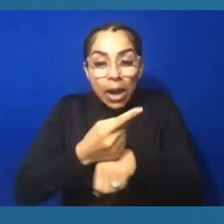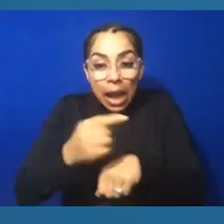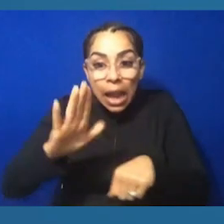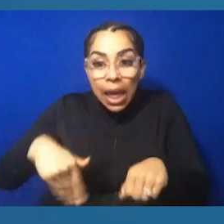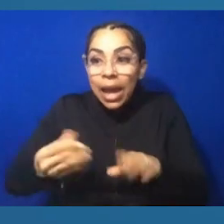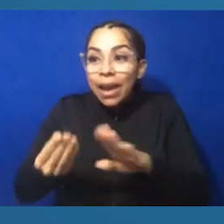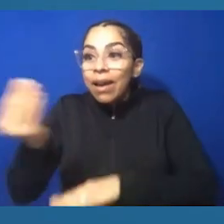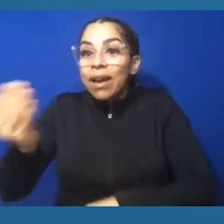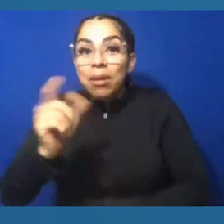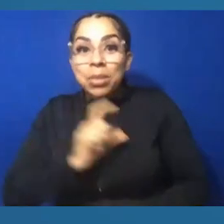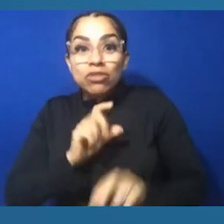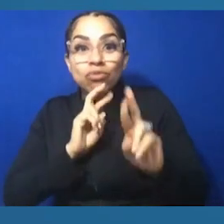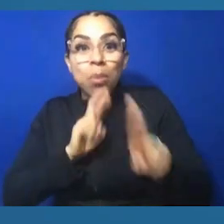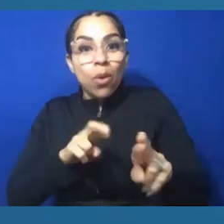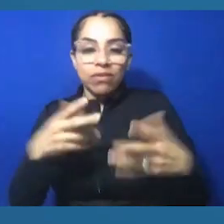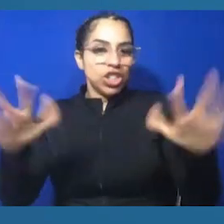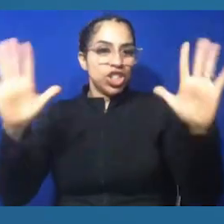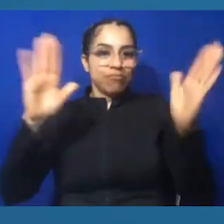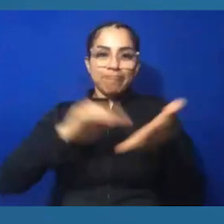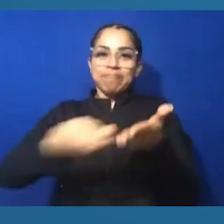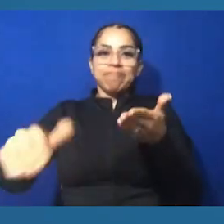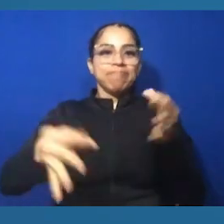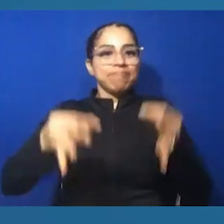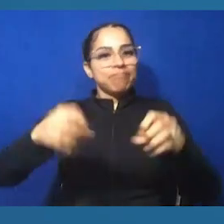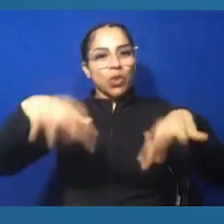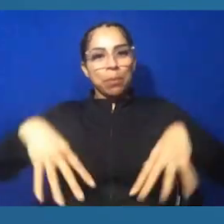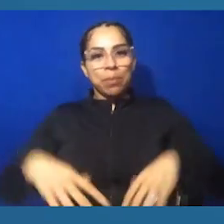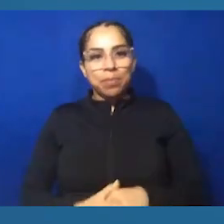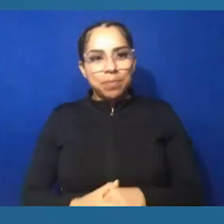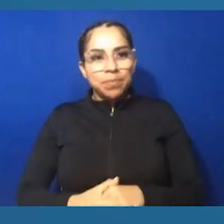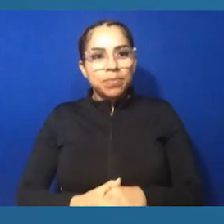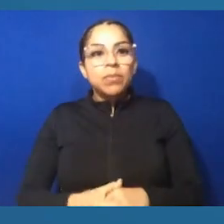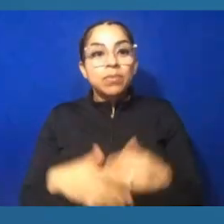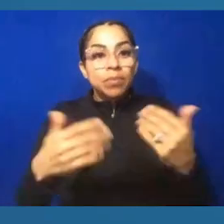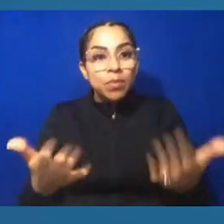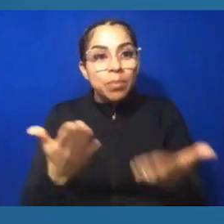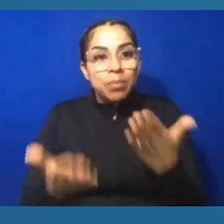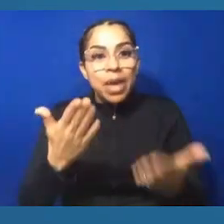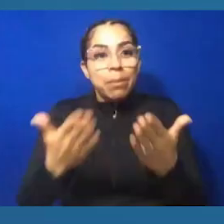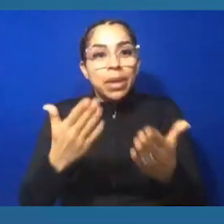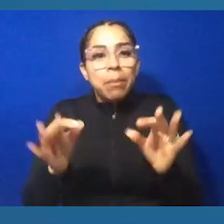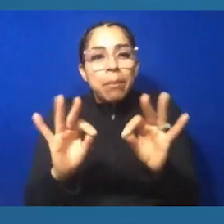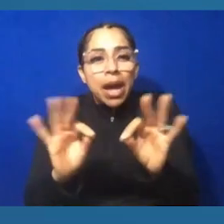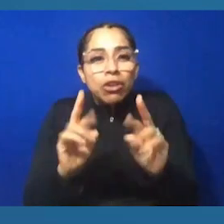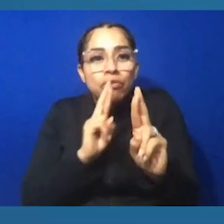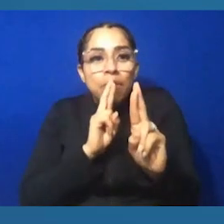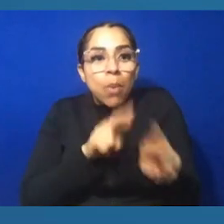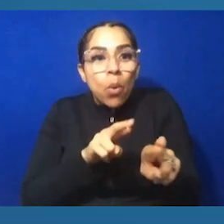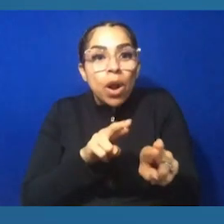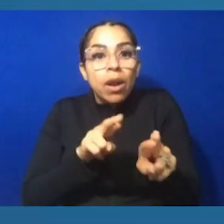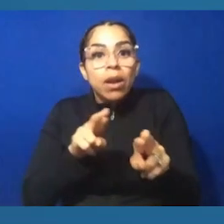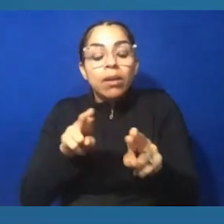minor report that already has a duplication, has no bearing on the case at all.